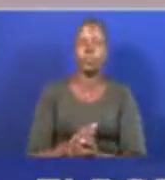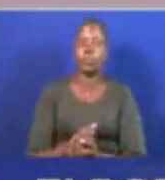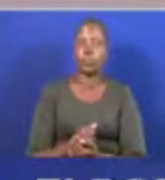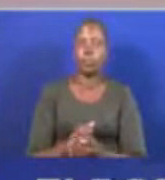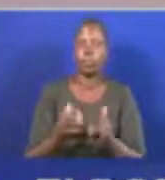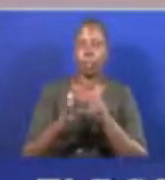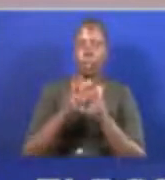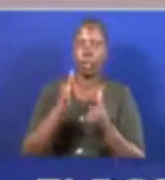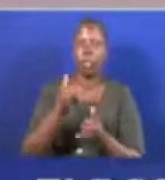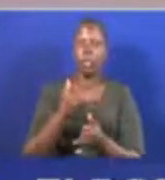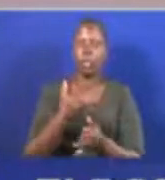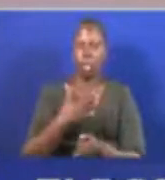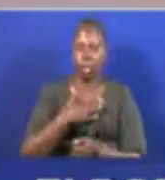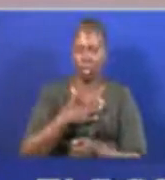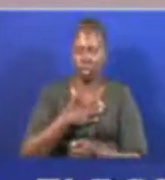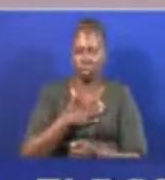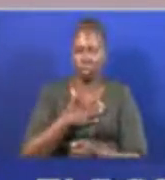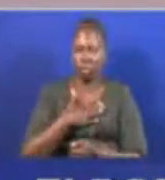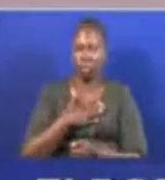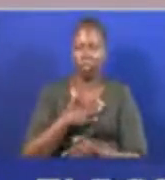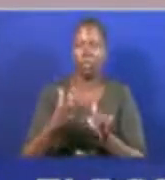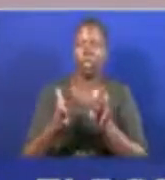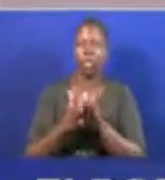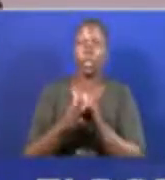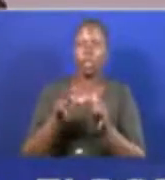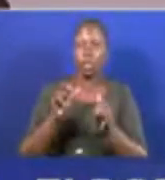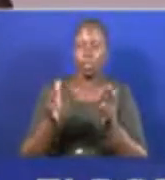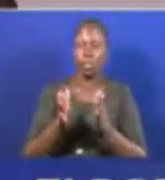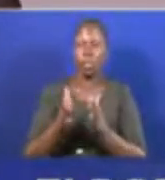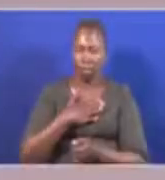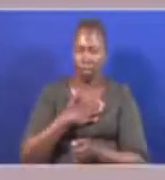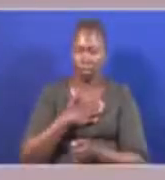It is indeed my humble appeal that